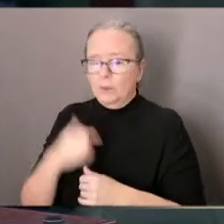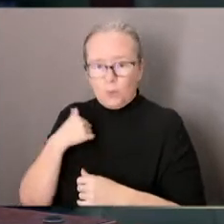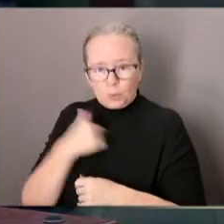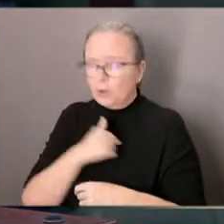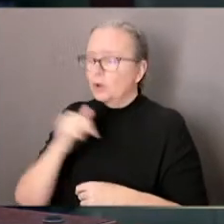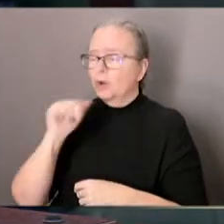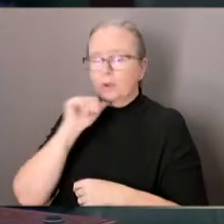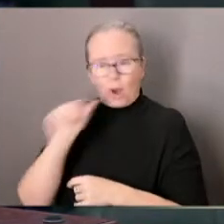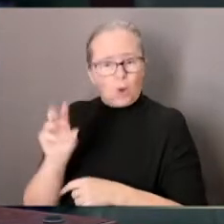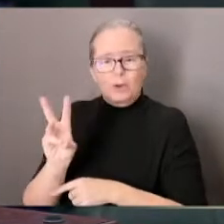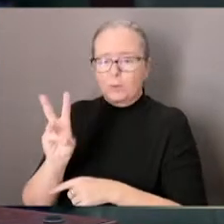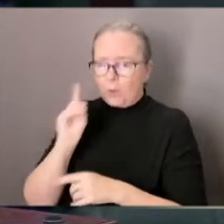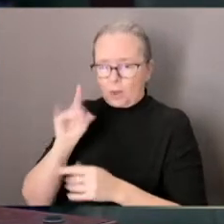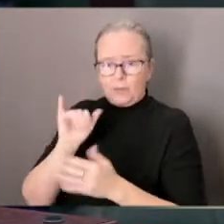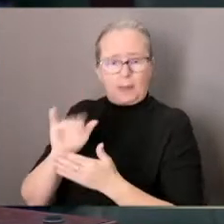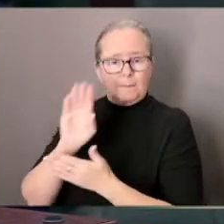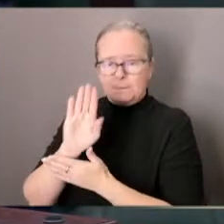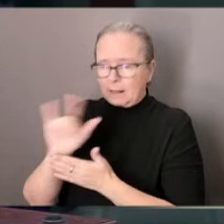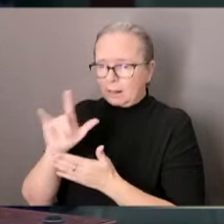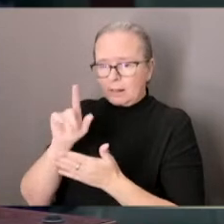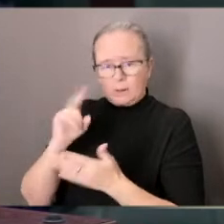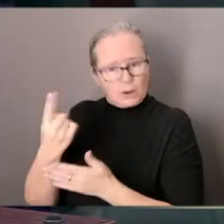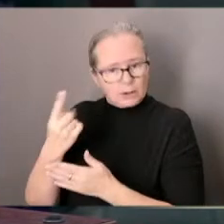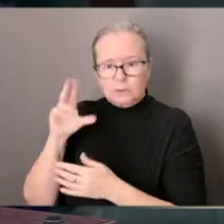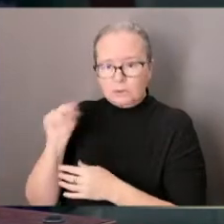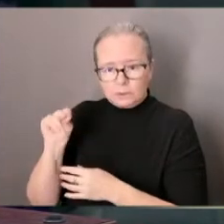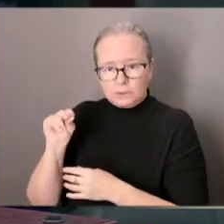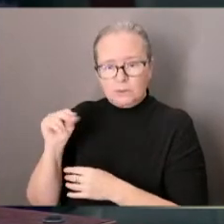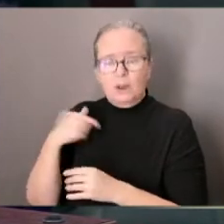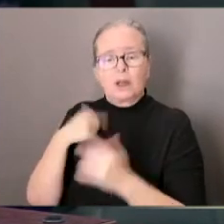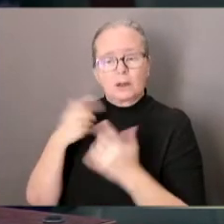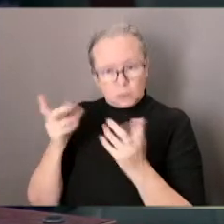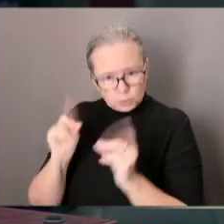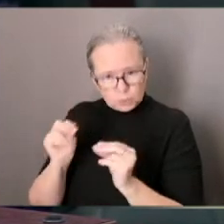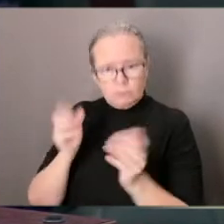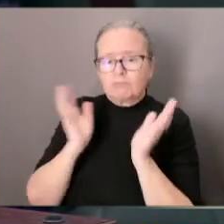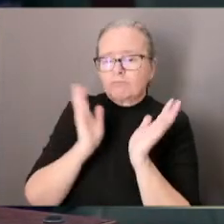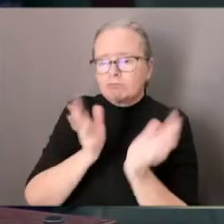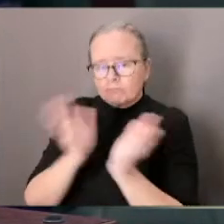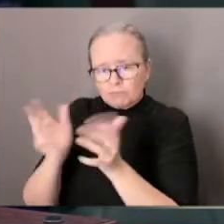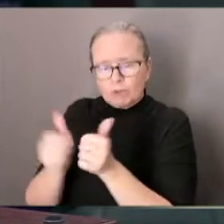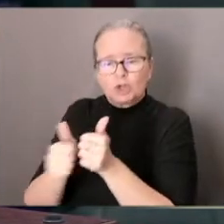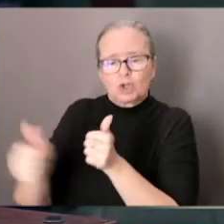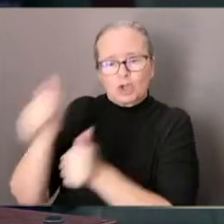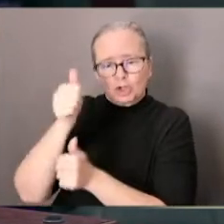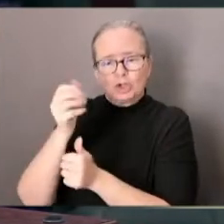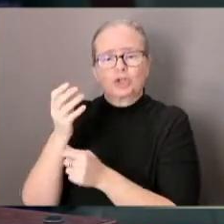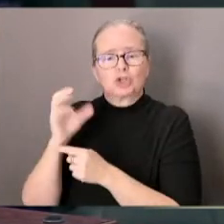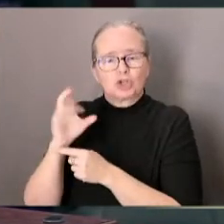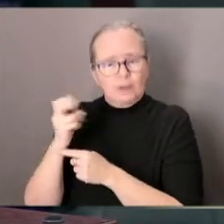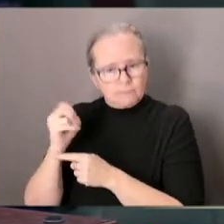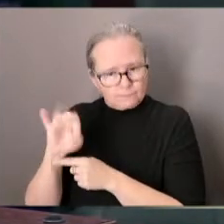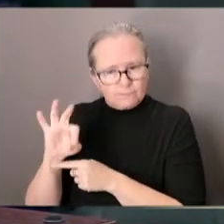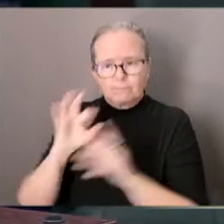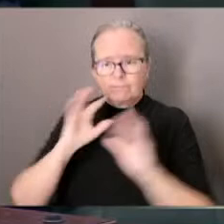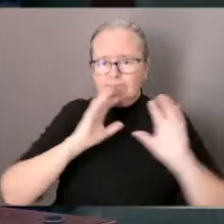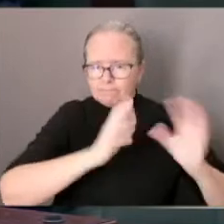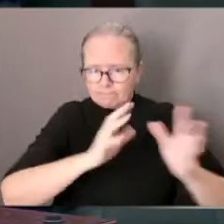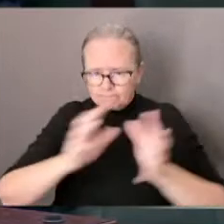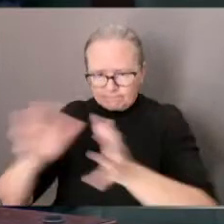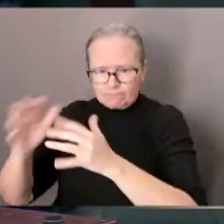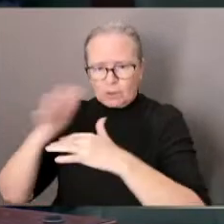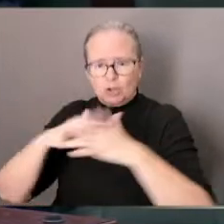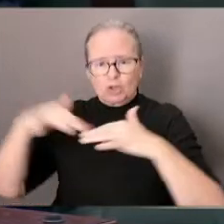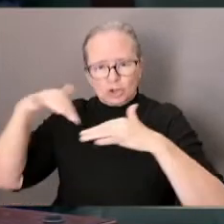with the Chiefs to point them to section to see of the of the act that we put forward that expressly states